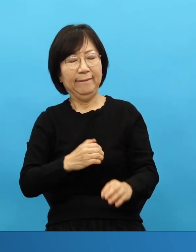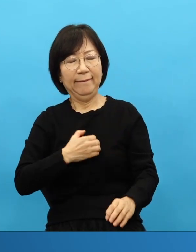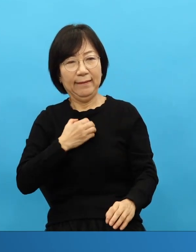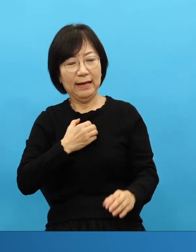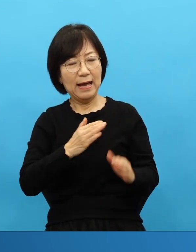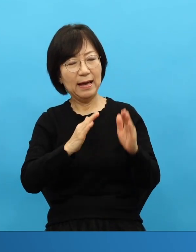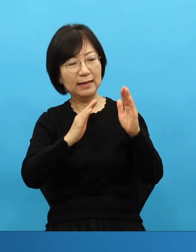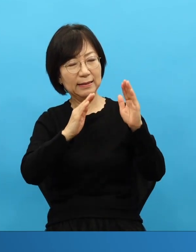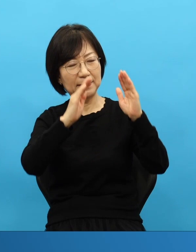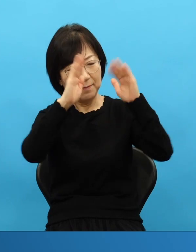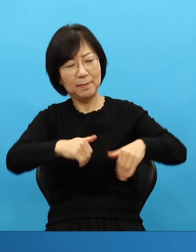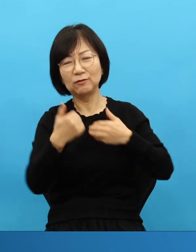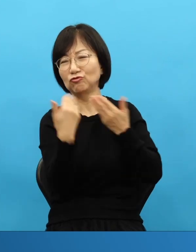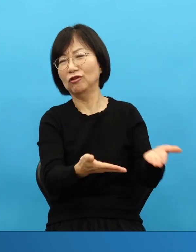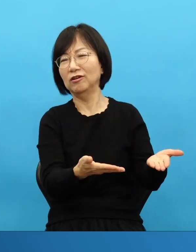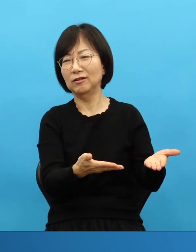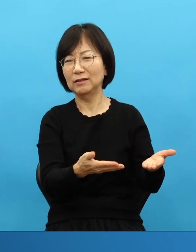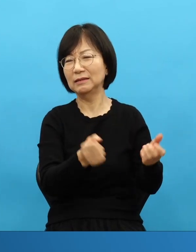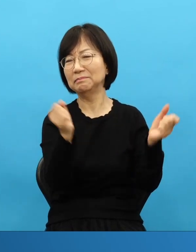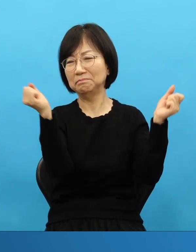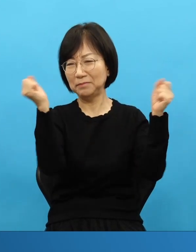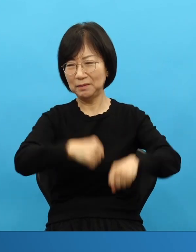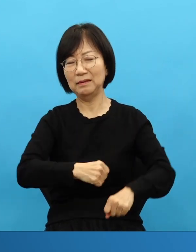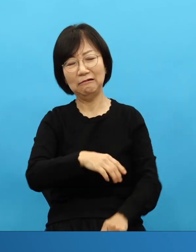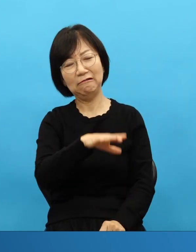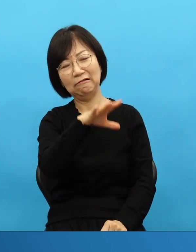Israelites face destruction.